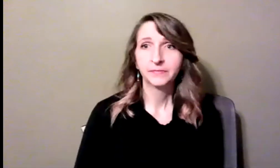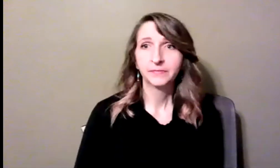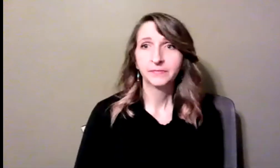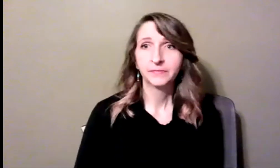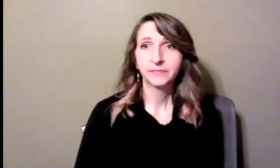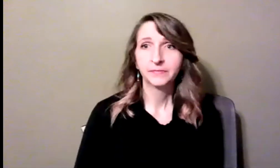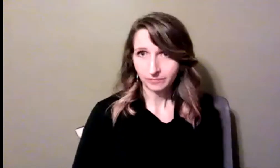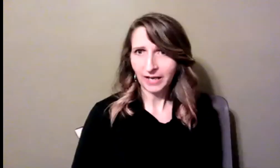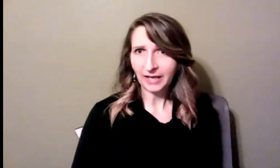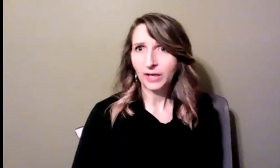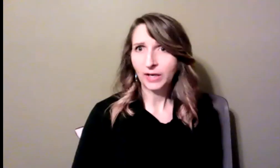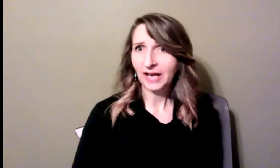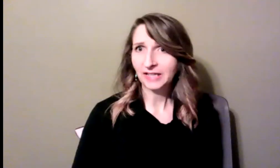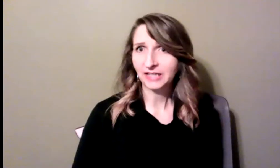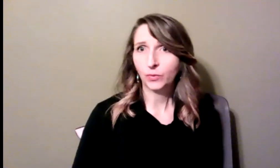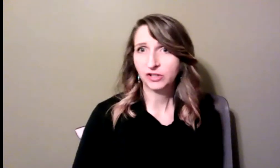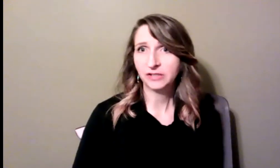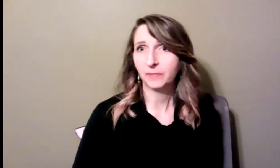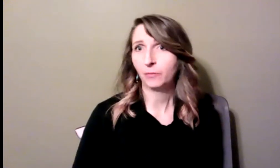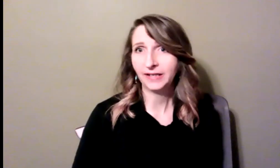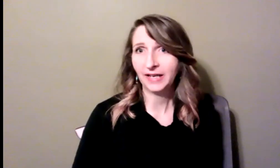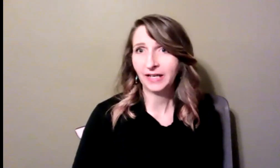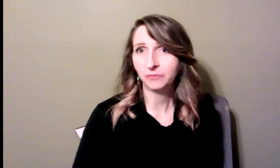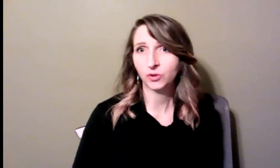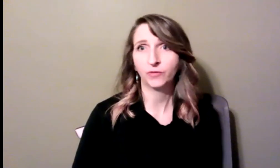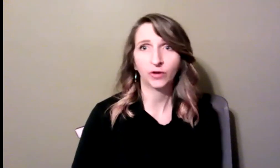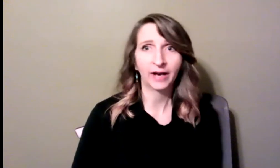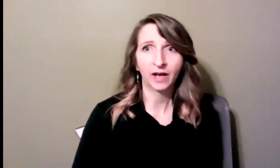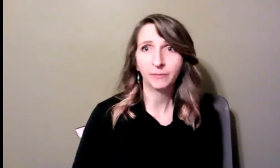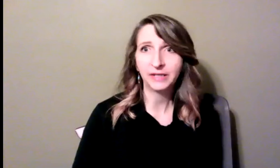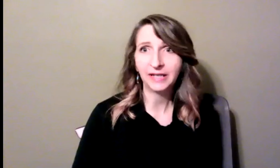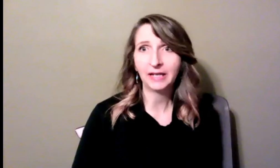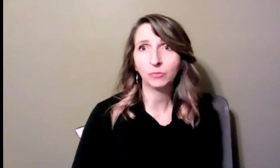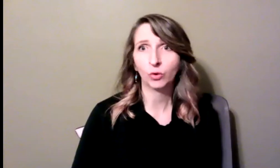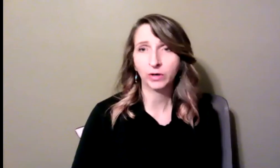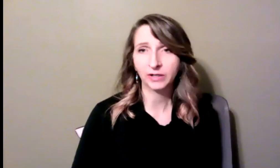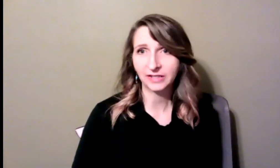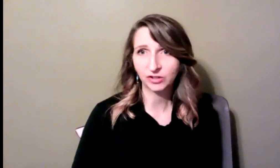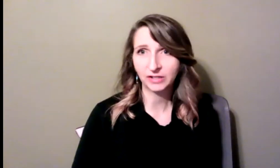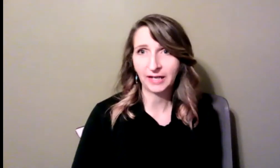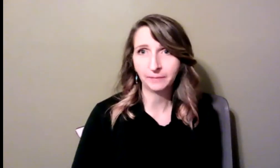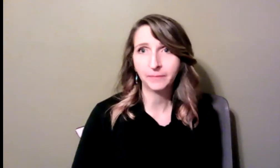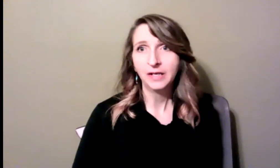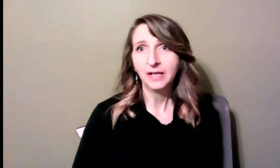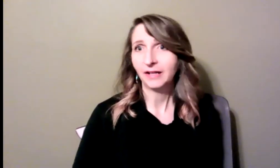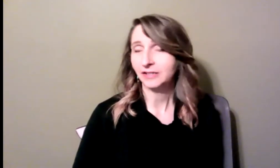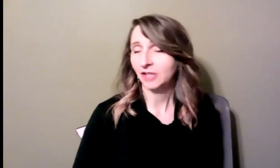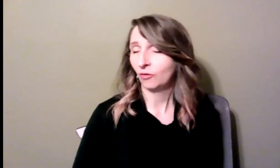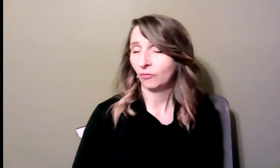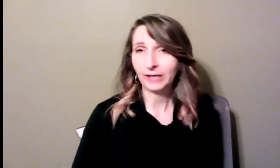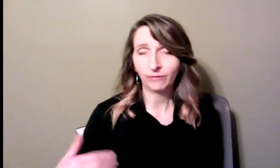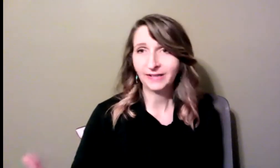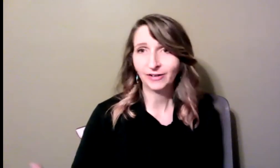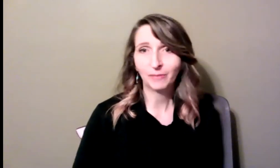And then if anyone has any questions about brand names, or if you forgot a company name or organization name, it's